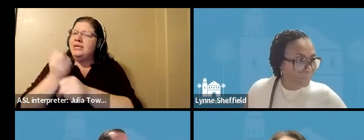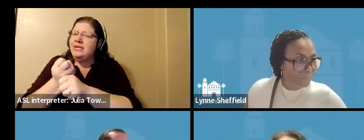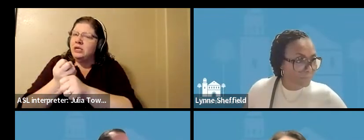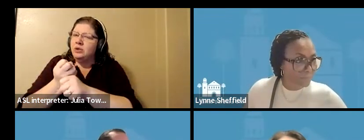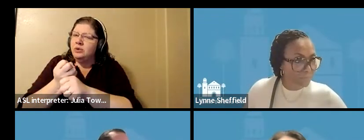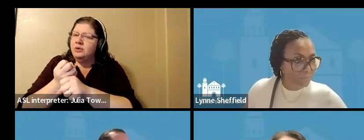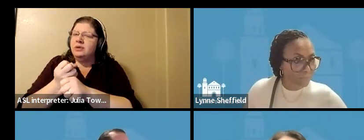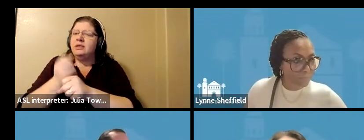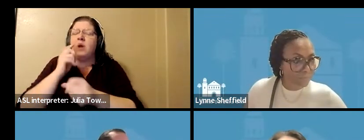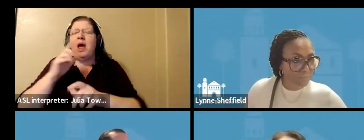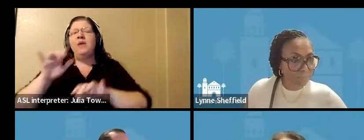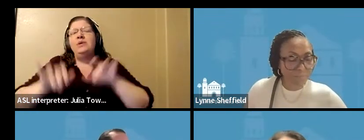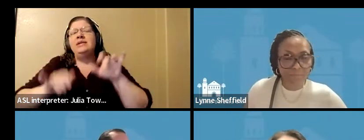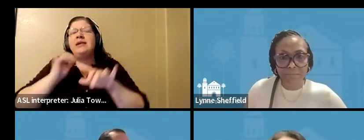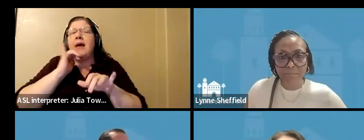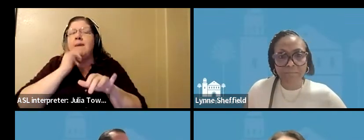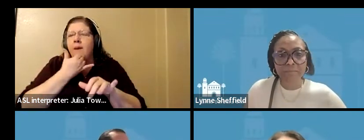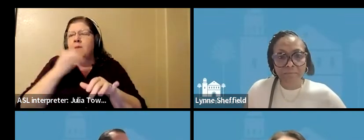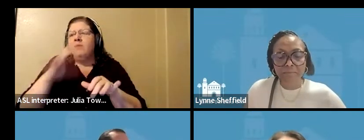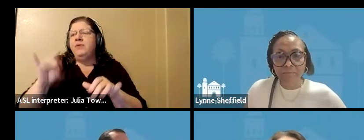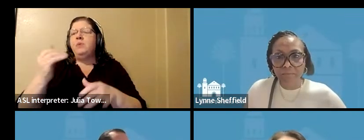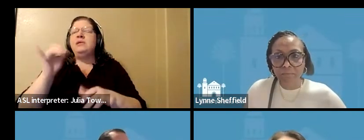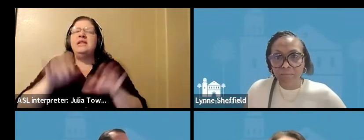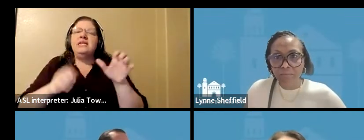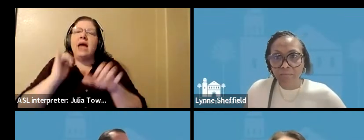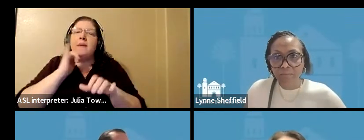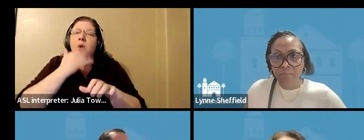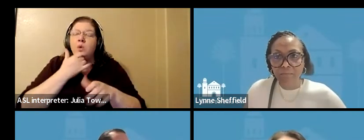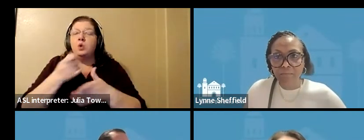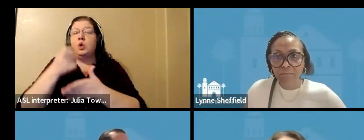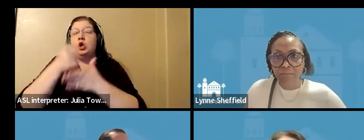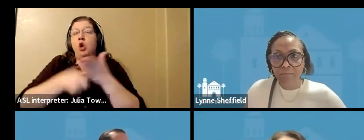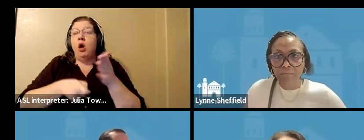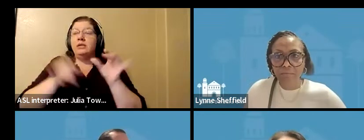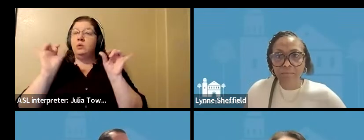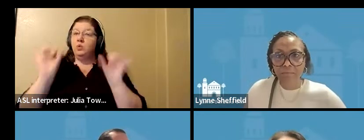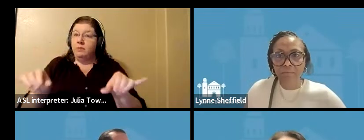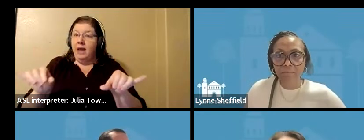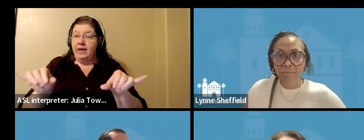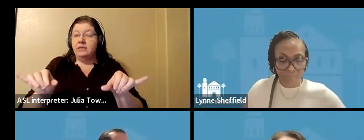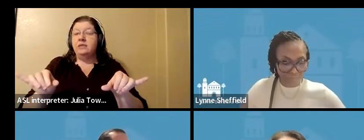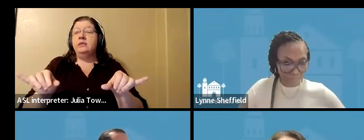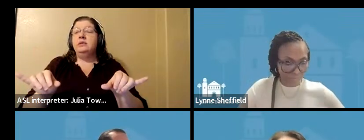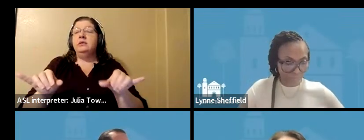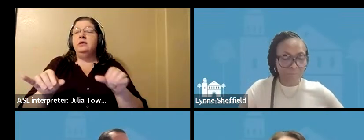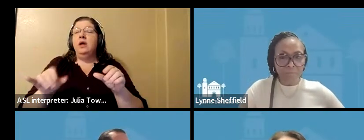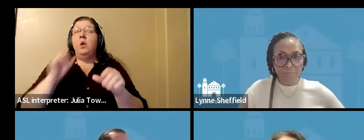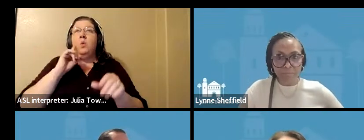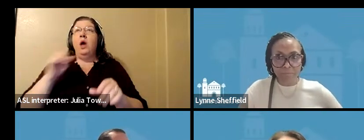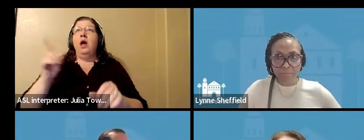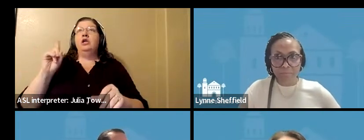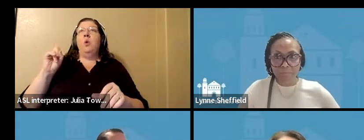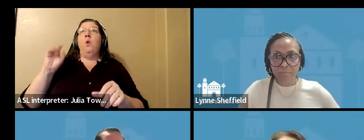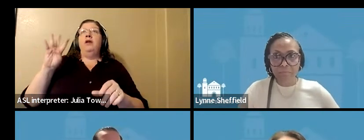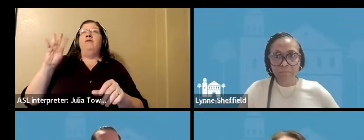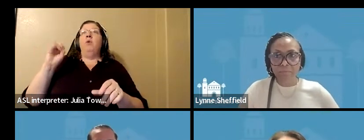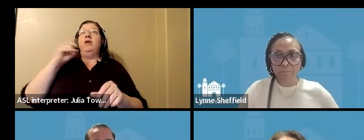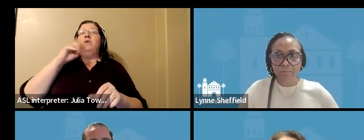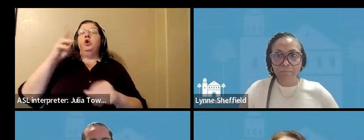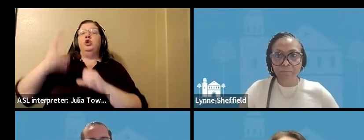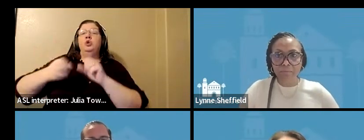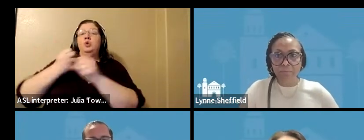a typo that we found out it was a typo. So the cost remains, it was the 140 for 2 years, and now